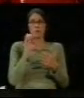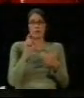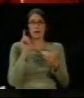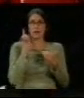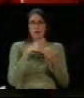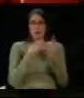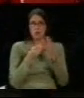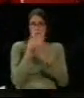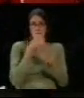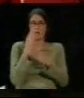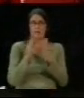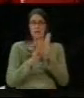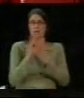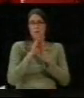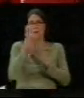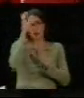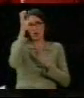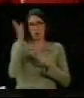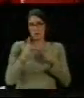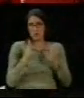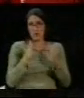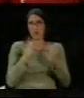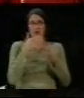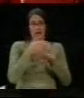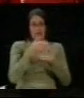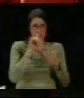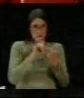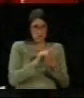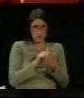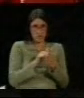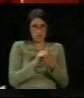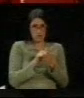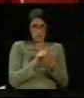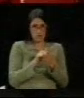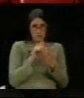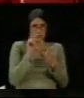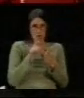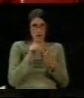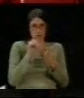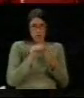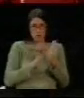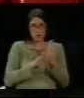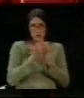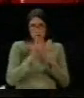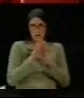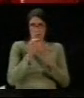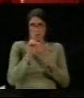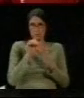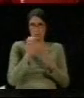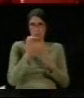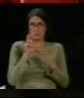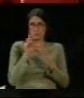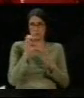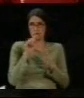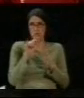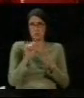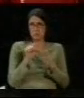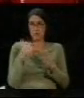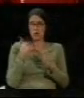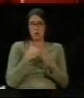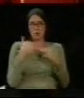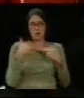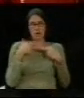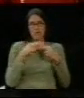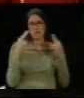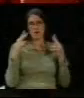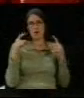plan. From there, we have to do the development documents and stuff, and we have a pretty